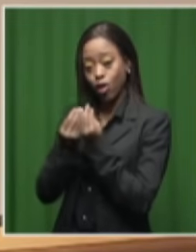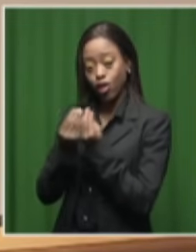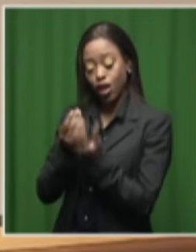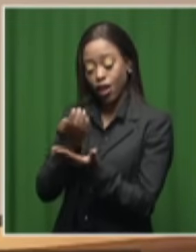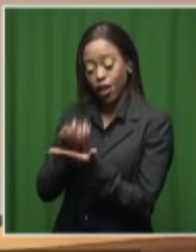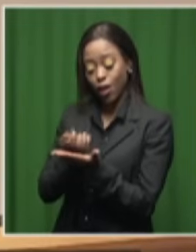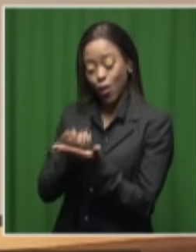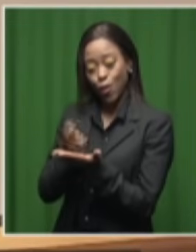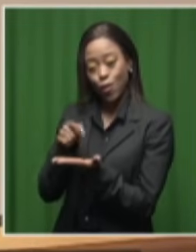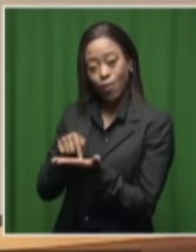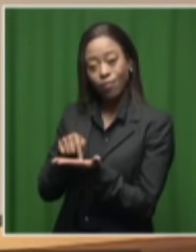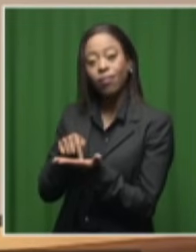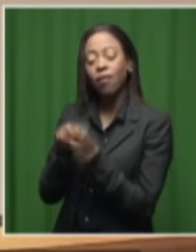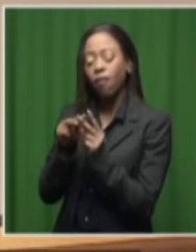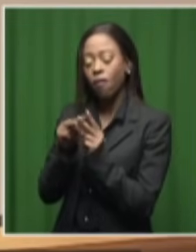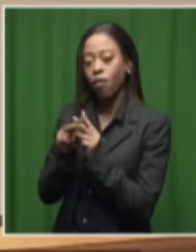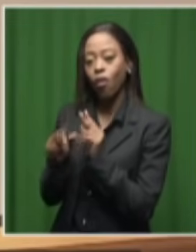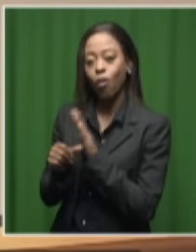service